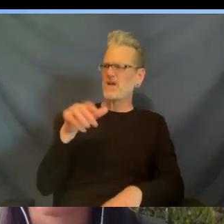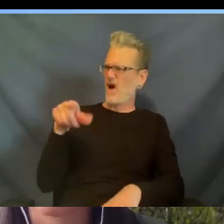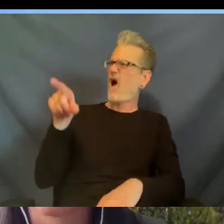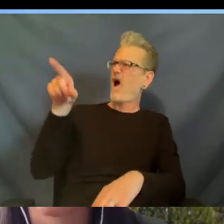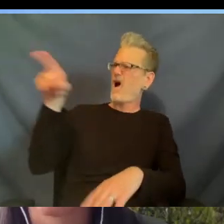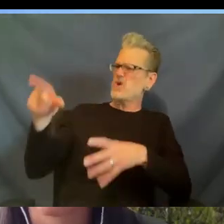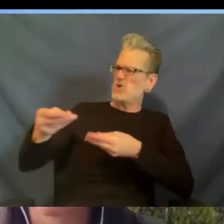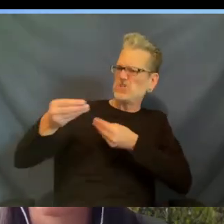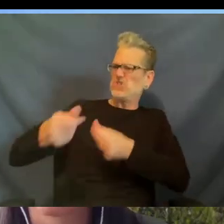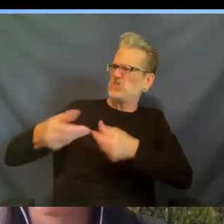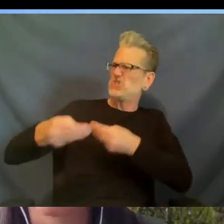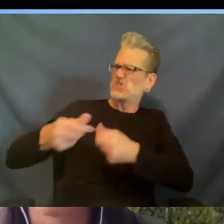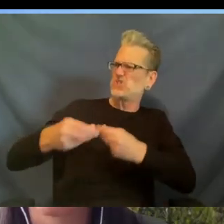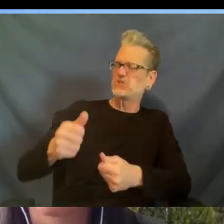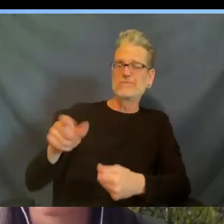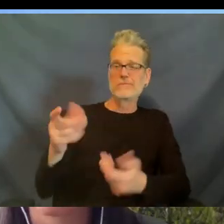even broader than that, which is